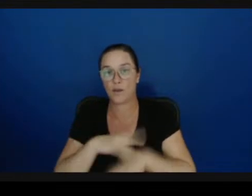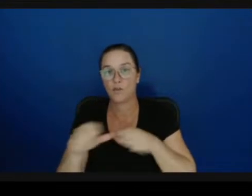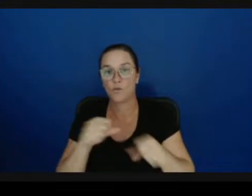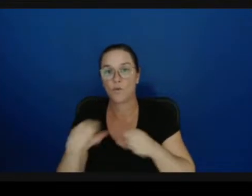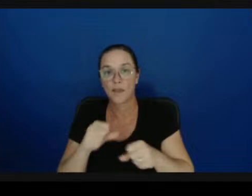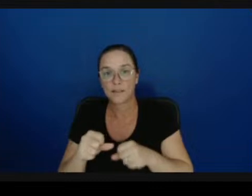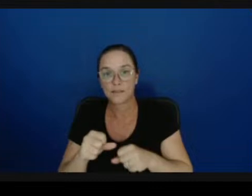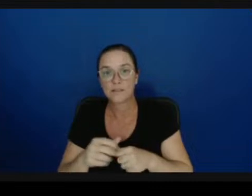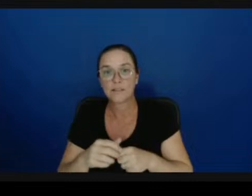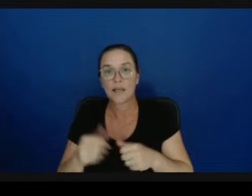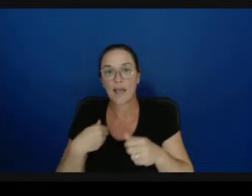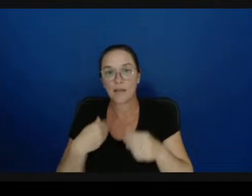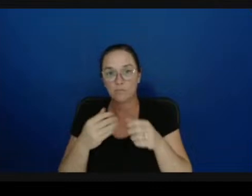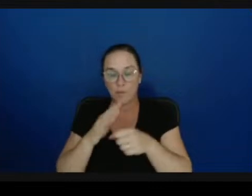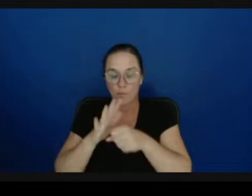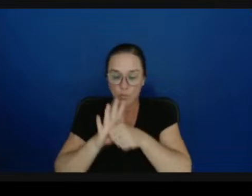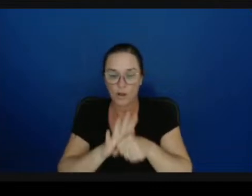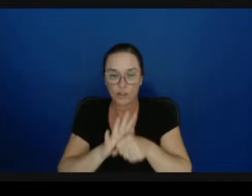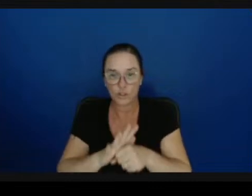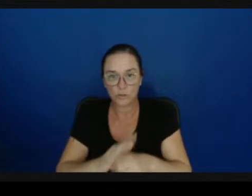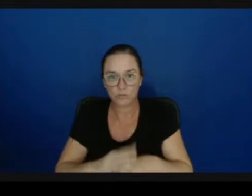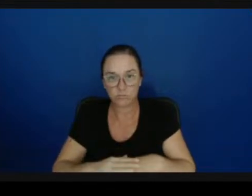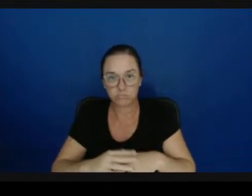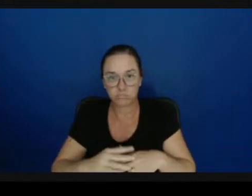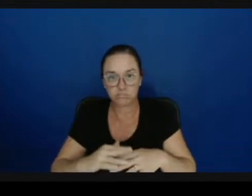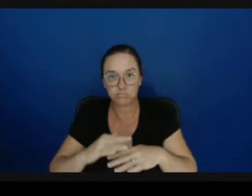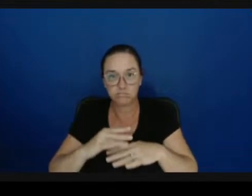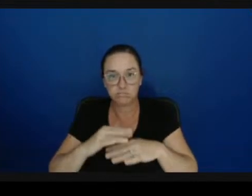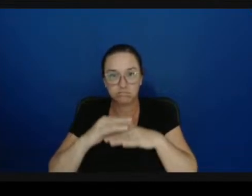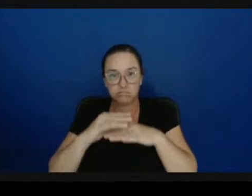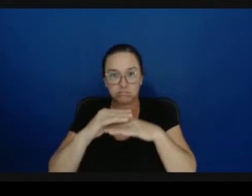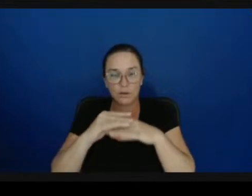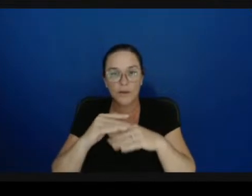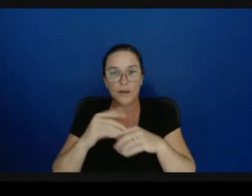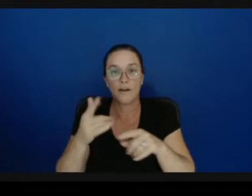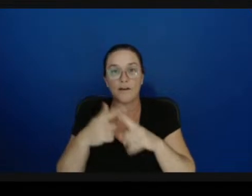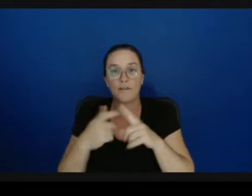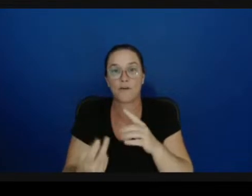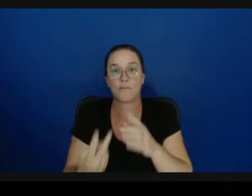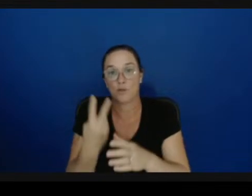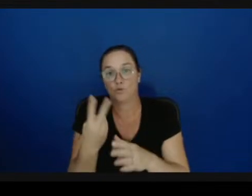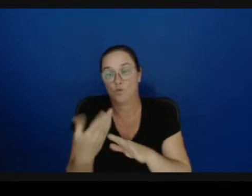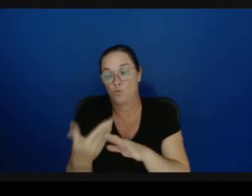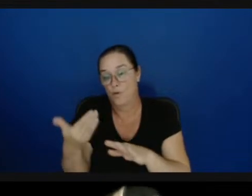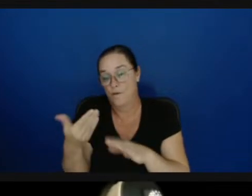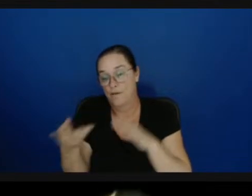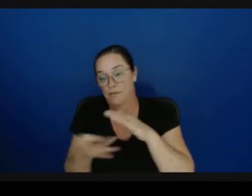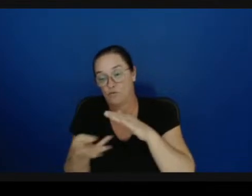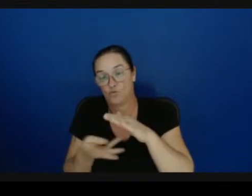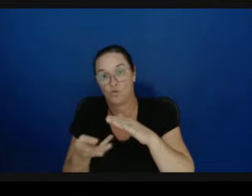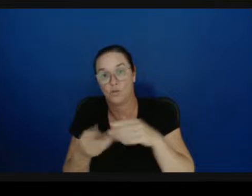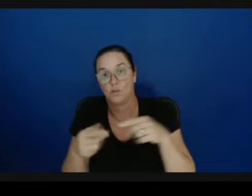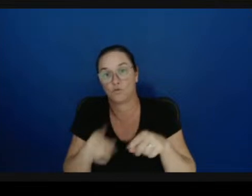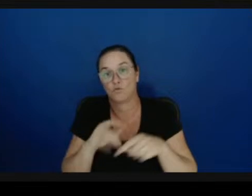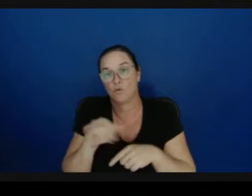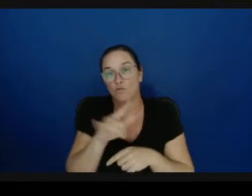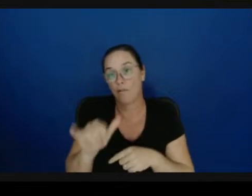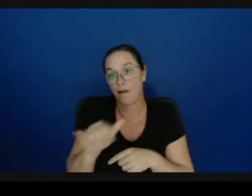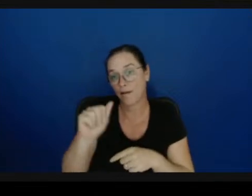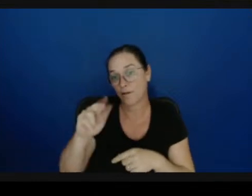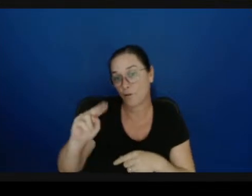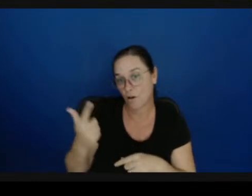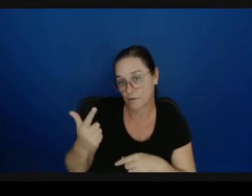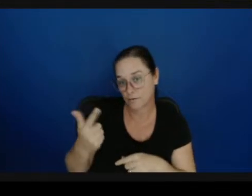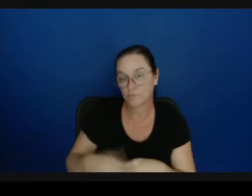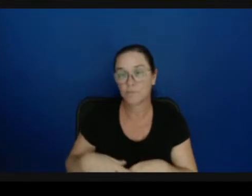magma pressure had been building following the 2 previous intrusions in the Middle East Rift in July and August. That both occurred in